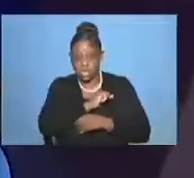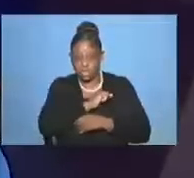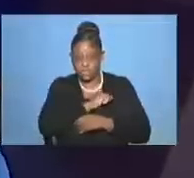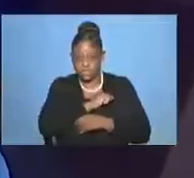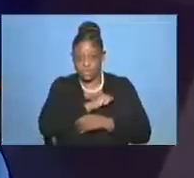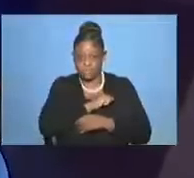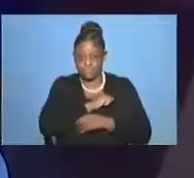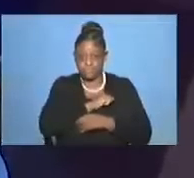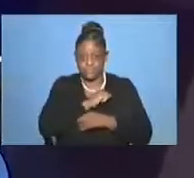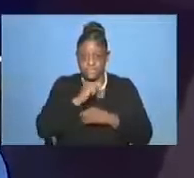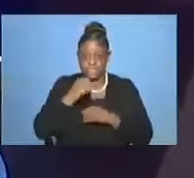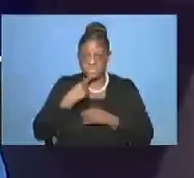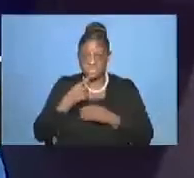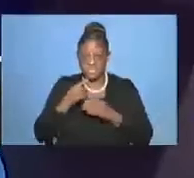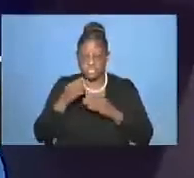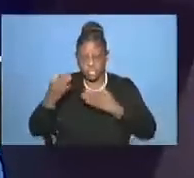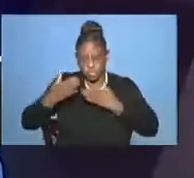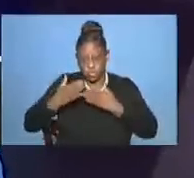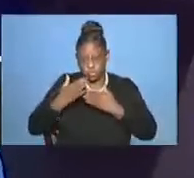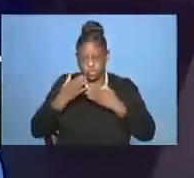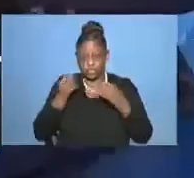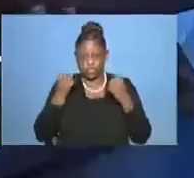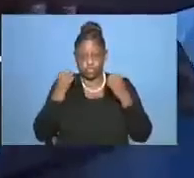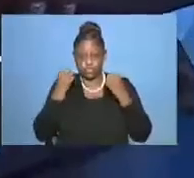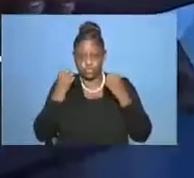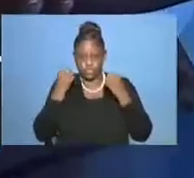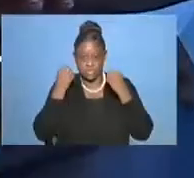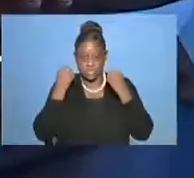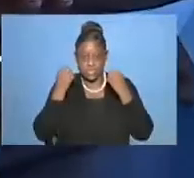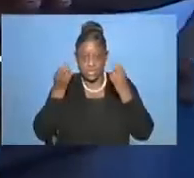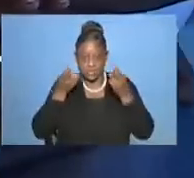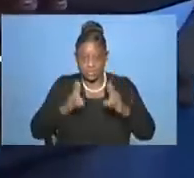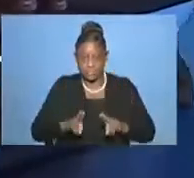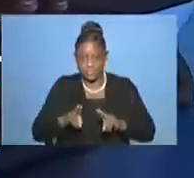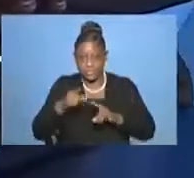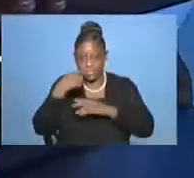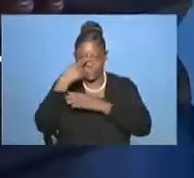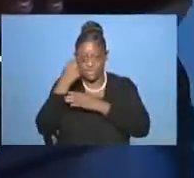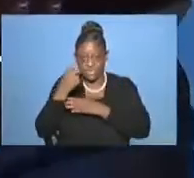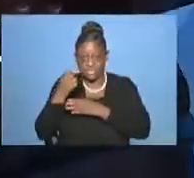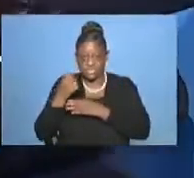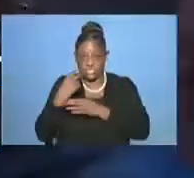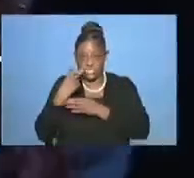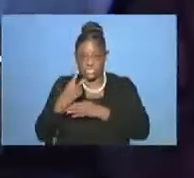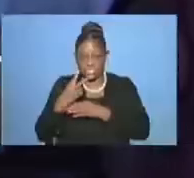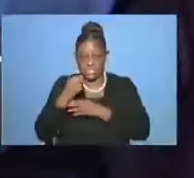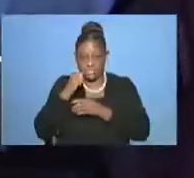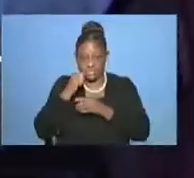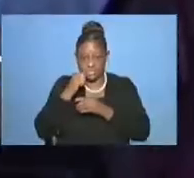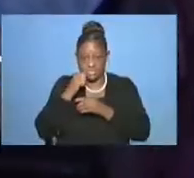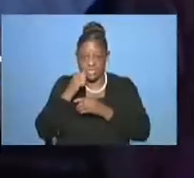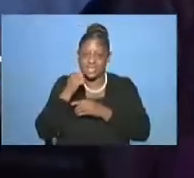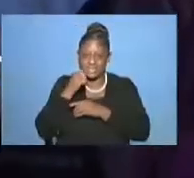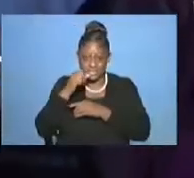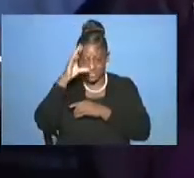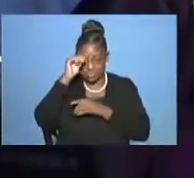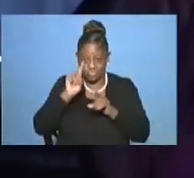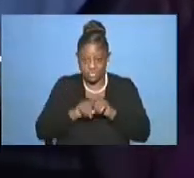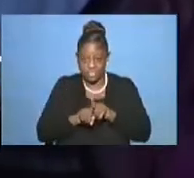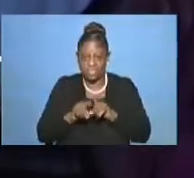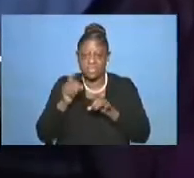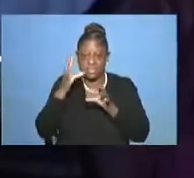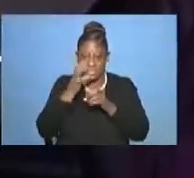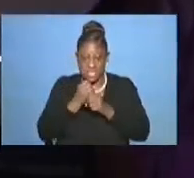has inched closer to reality after watching two other siblings benefit from scholarships offered through the Public School Scholars